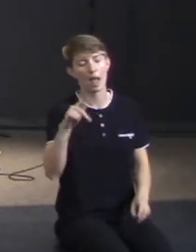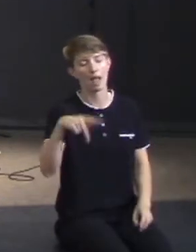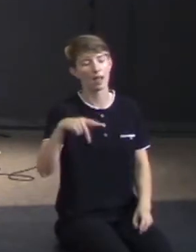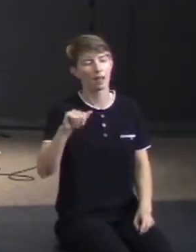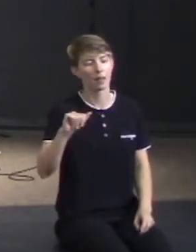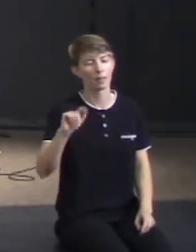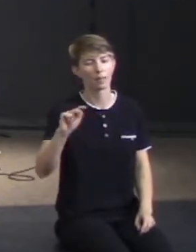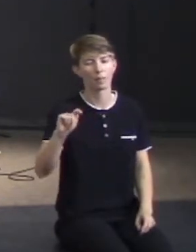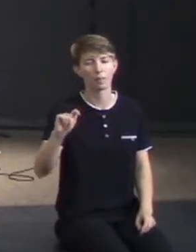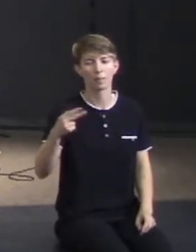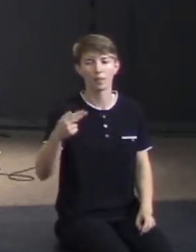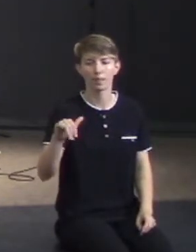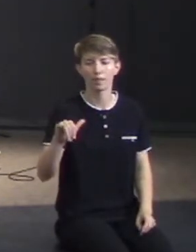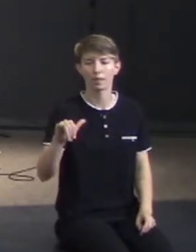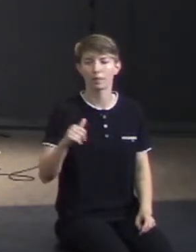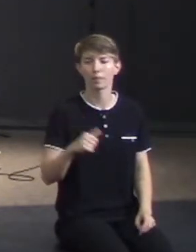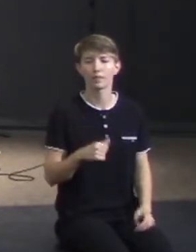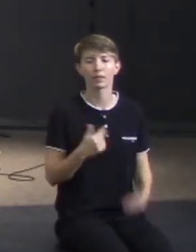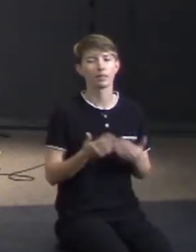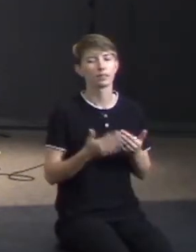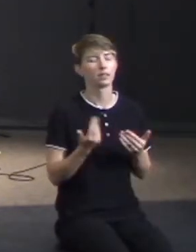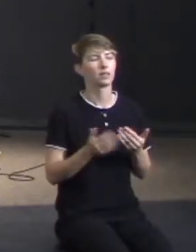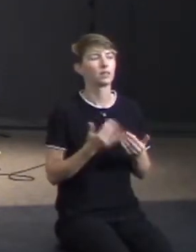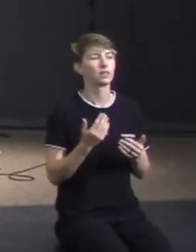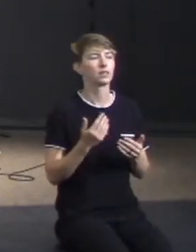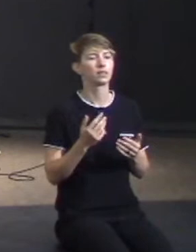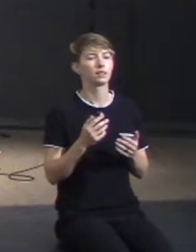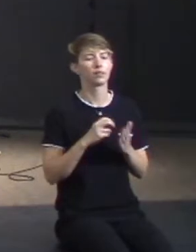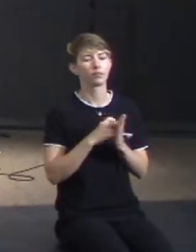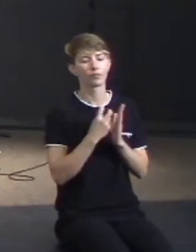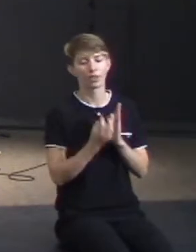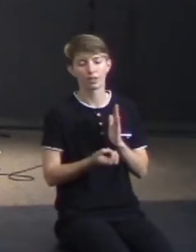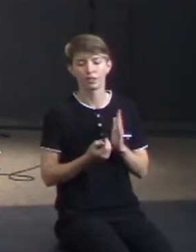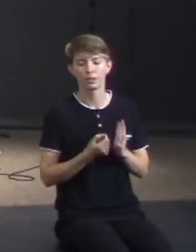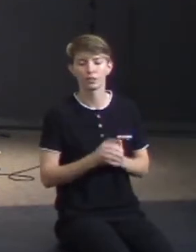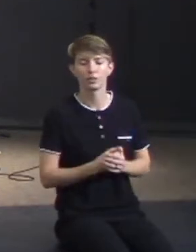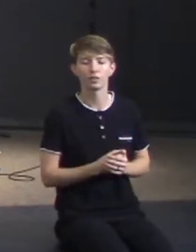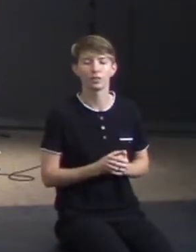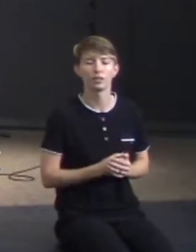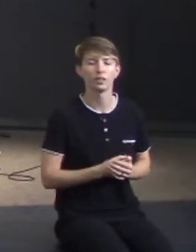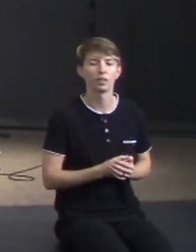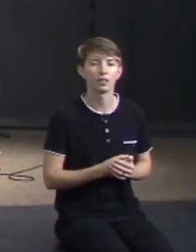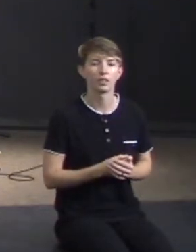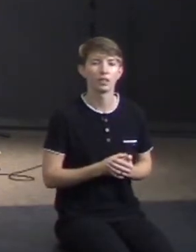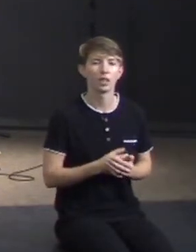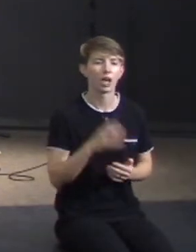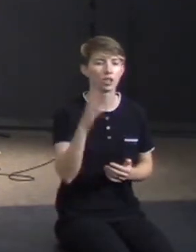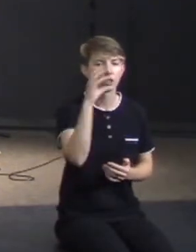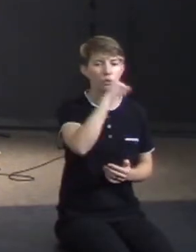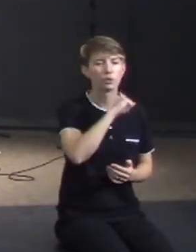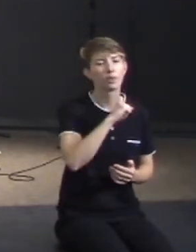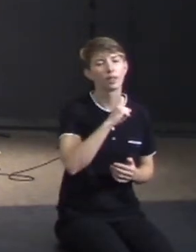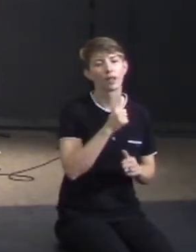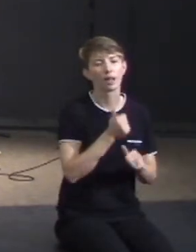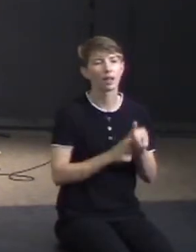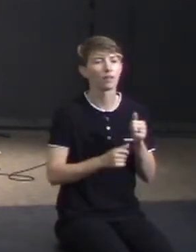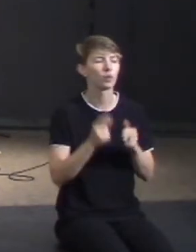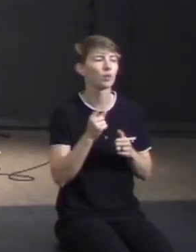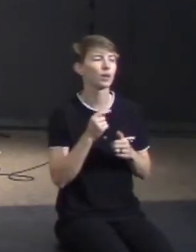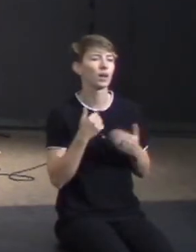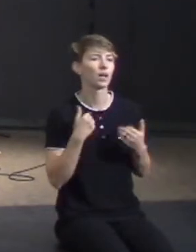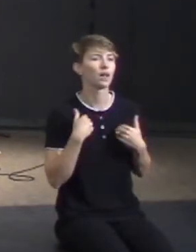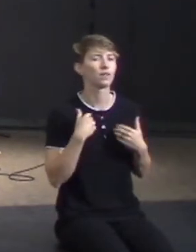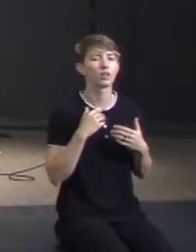It's easy to fall into it. Assuming everyone's got it all figured out up there.